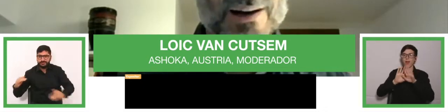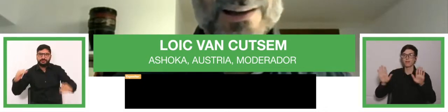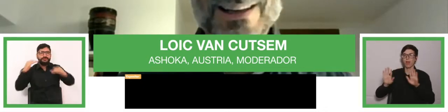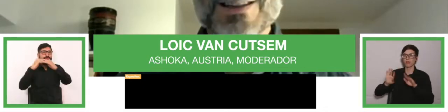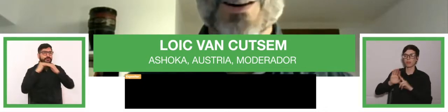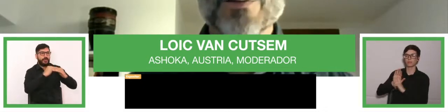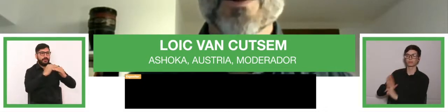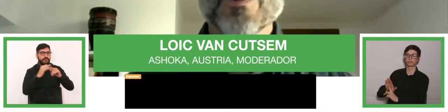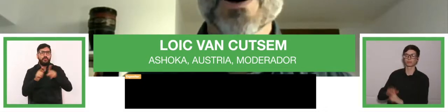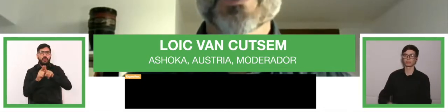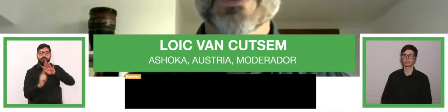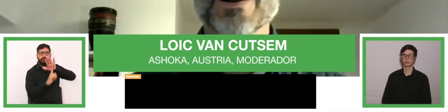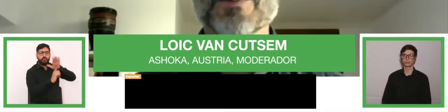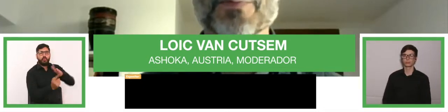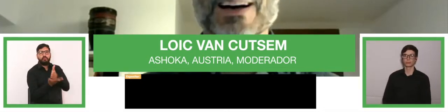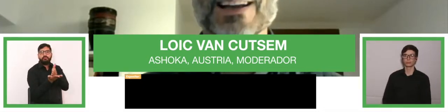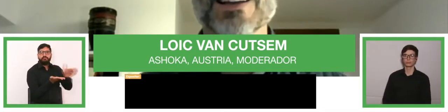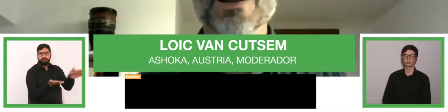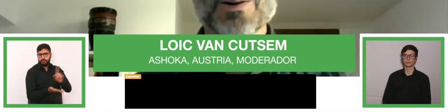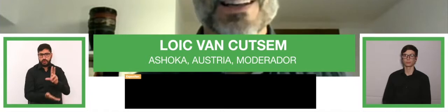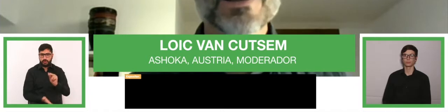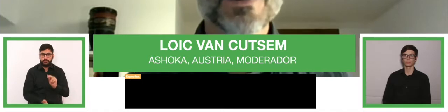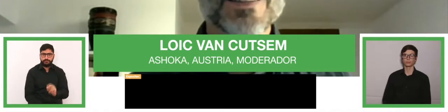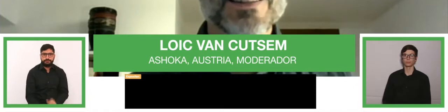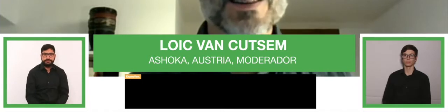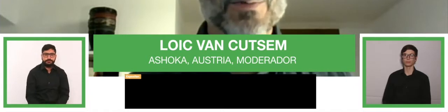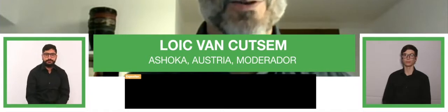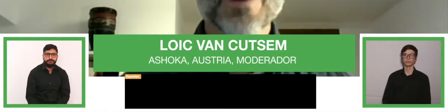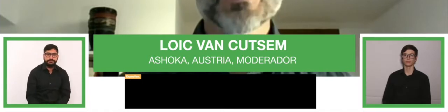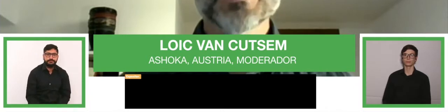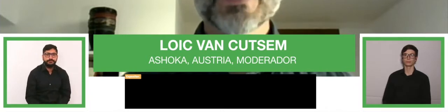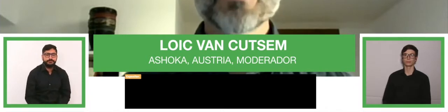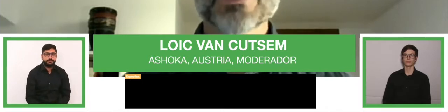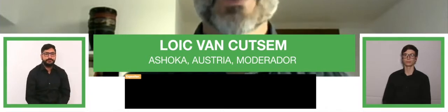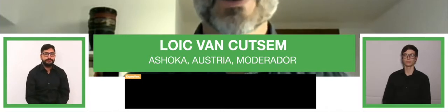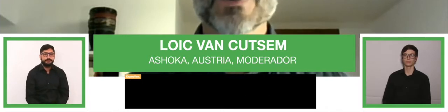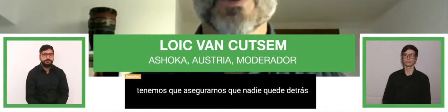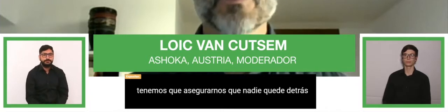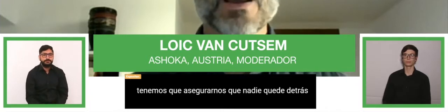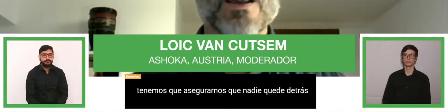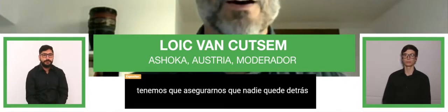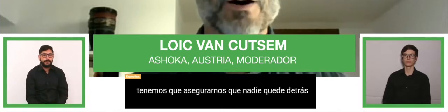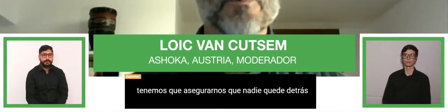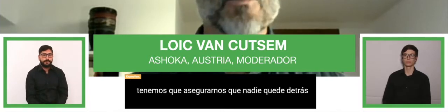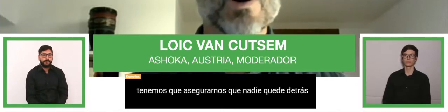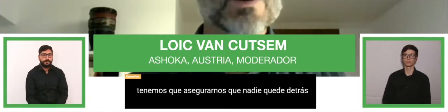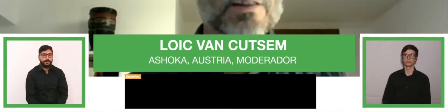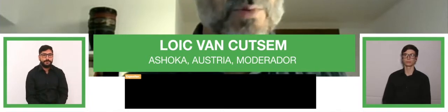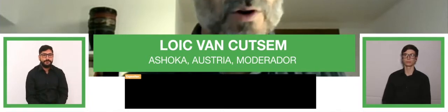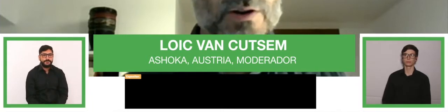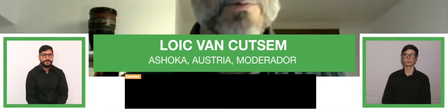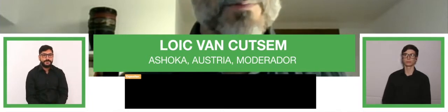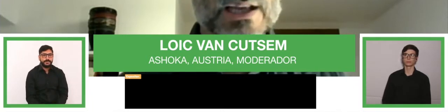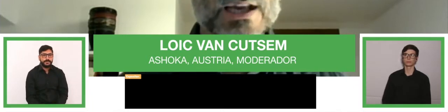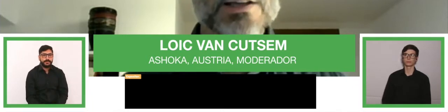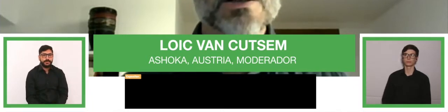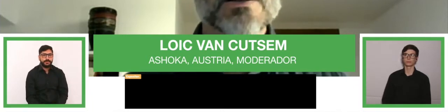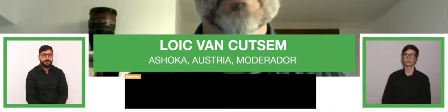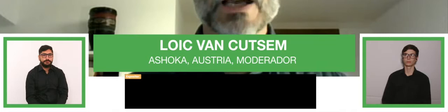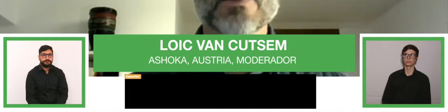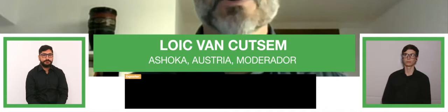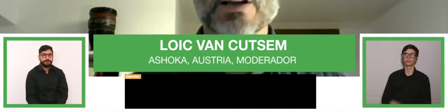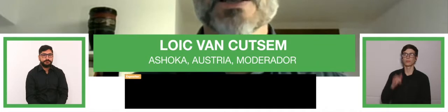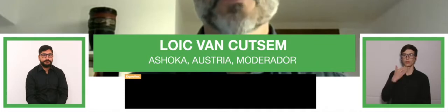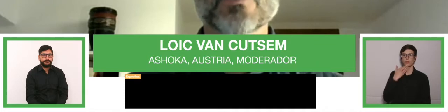With several colleagues all over the world, I co-lead this program called Impact Transfer, where we support the